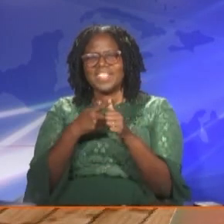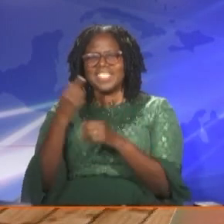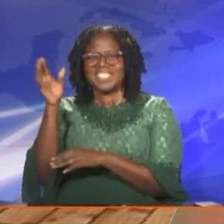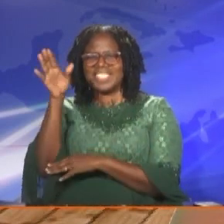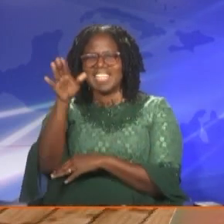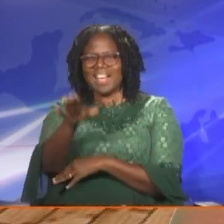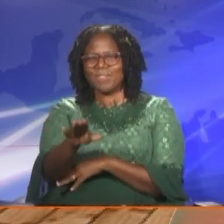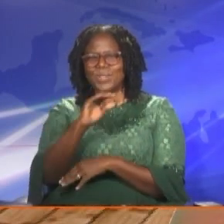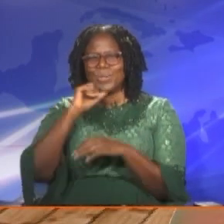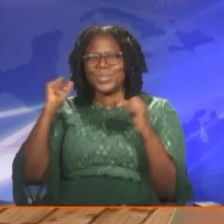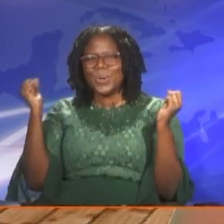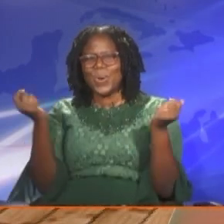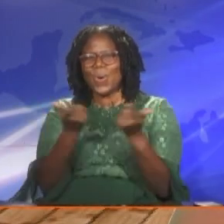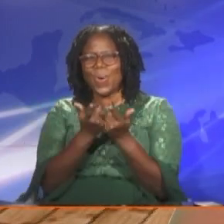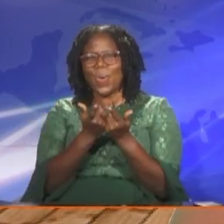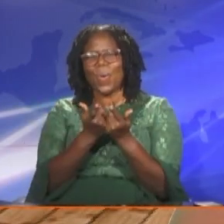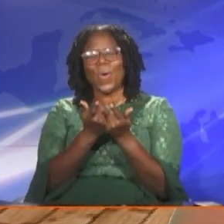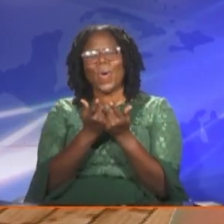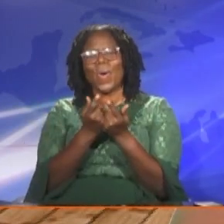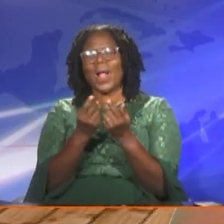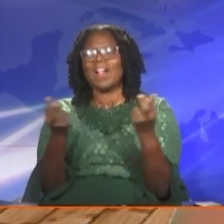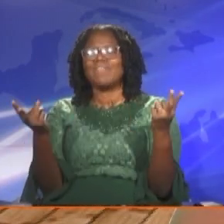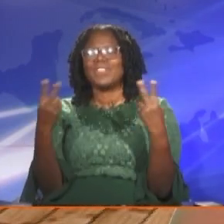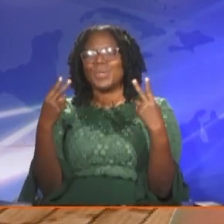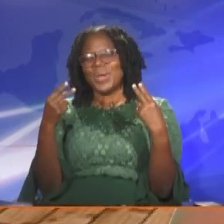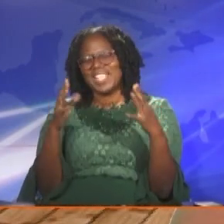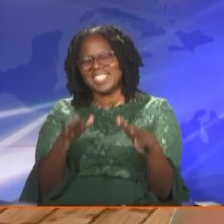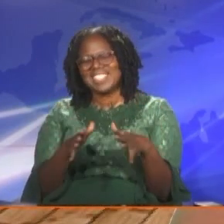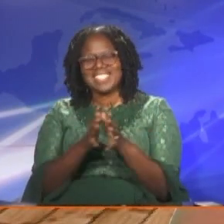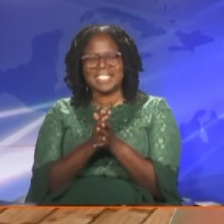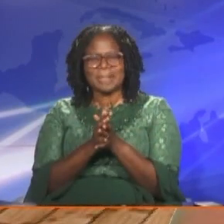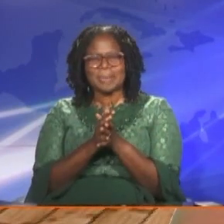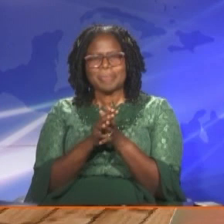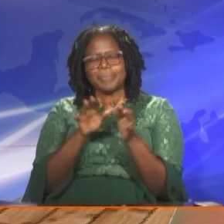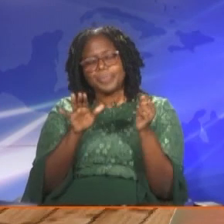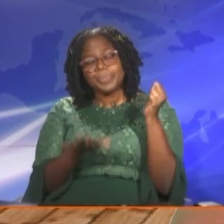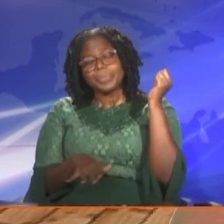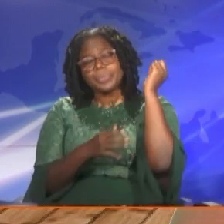our guests, viewers. Child poverty